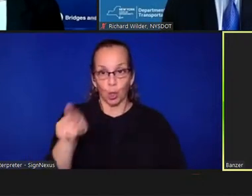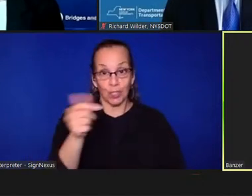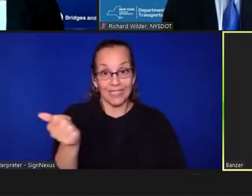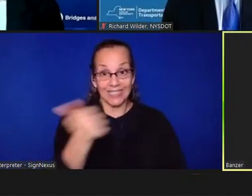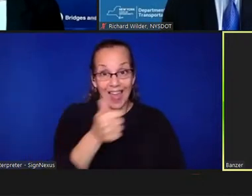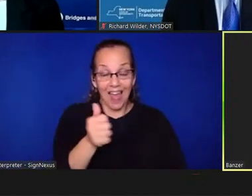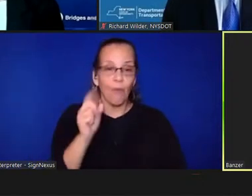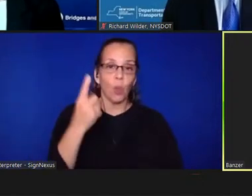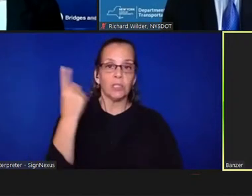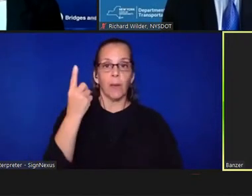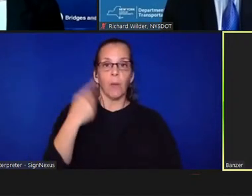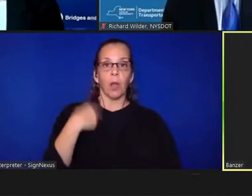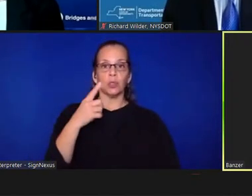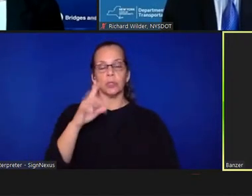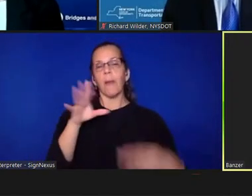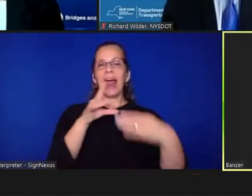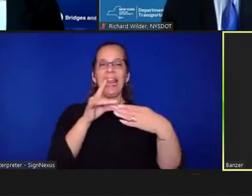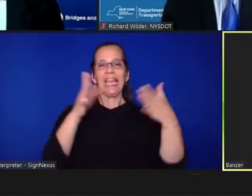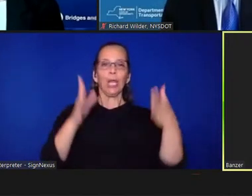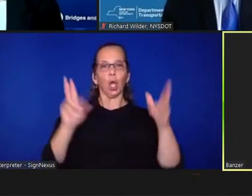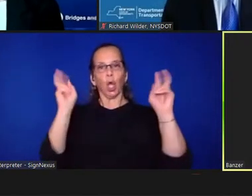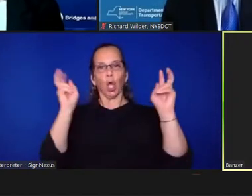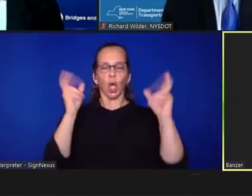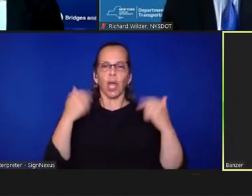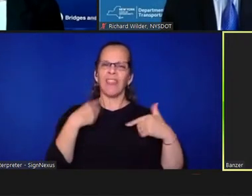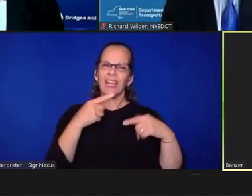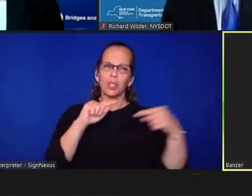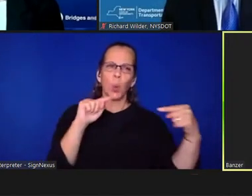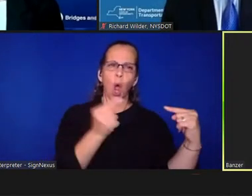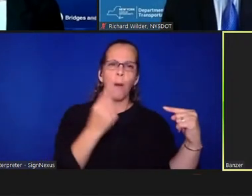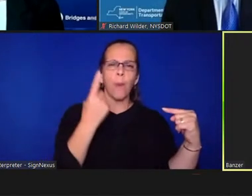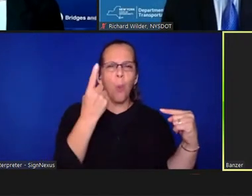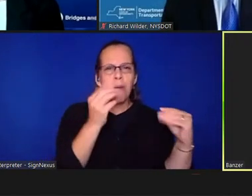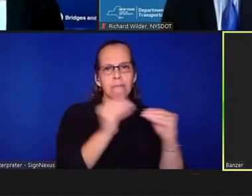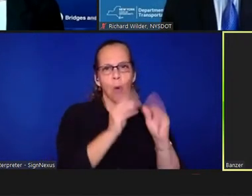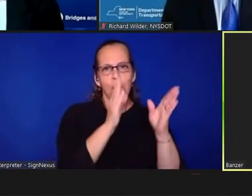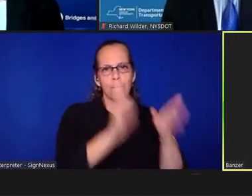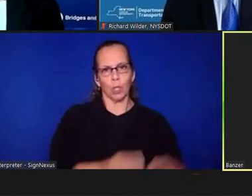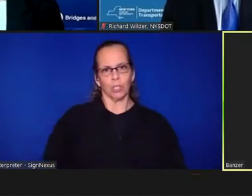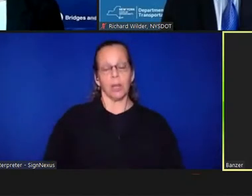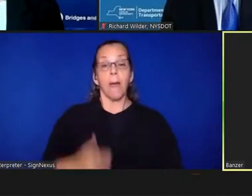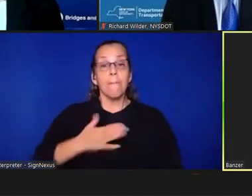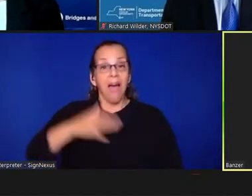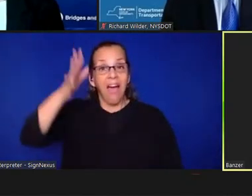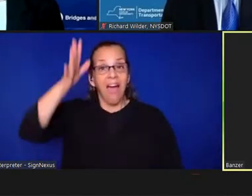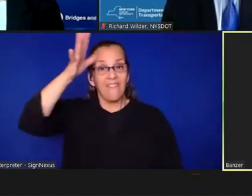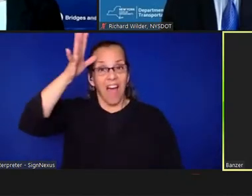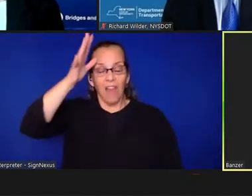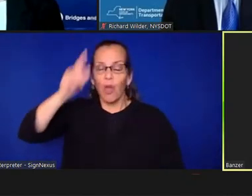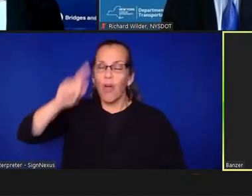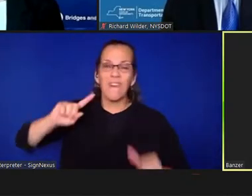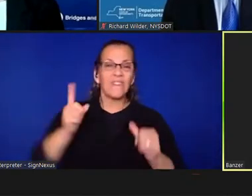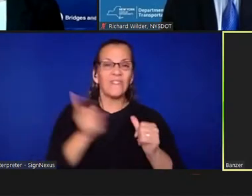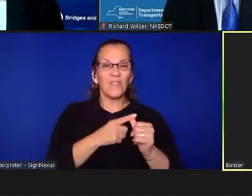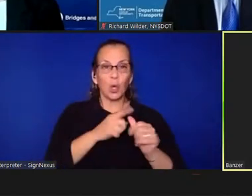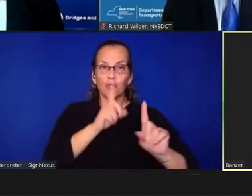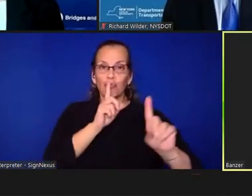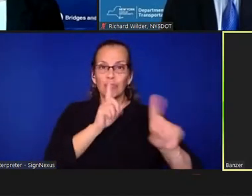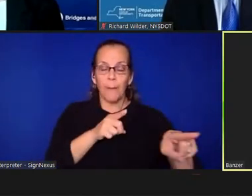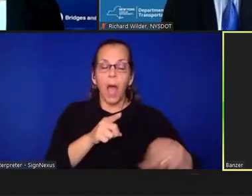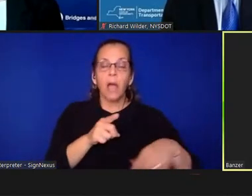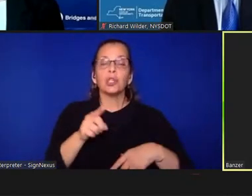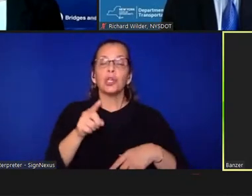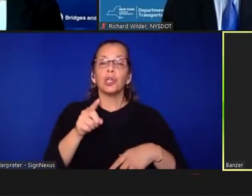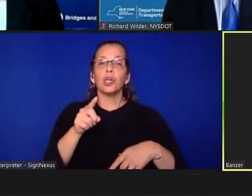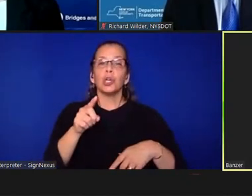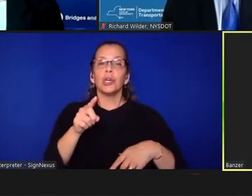fancies themselves as a leader than it is to harm one more person my dad was a first responder a sheet metal worker and a sandhog he'd been